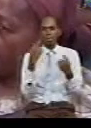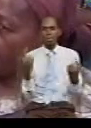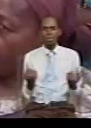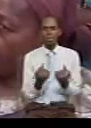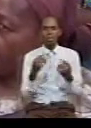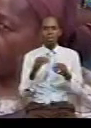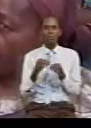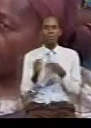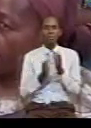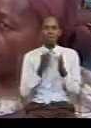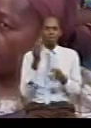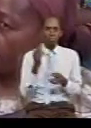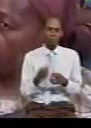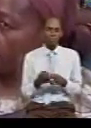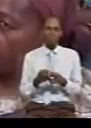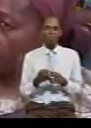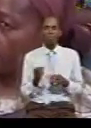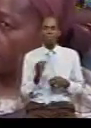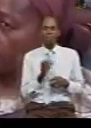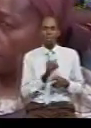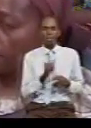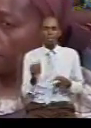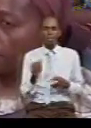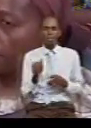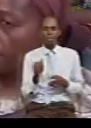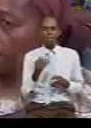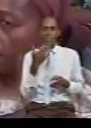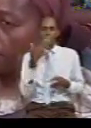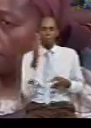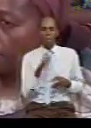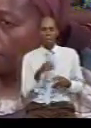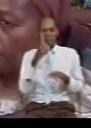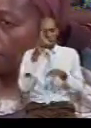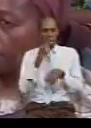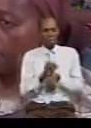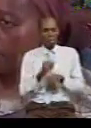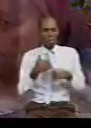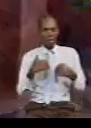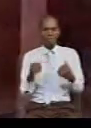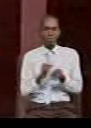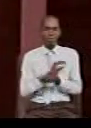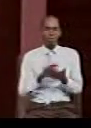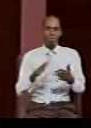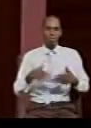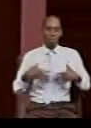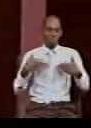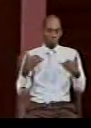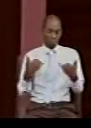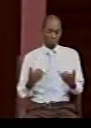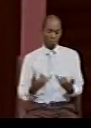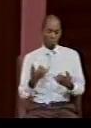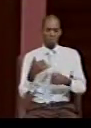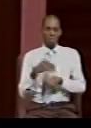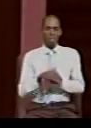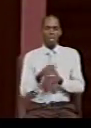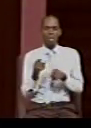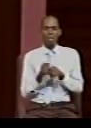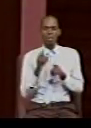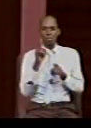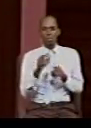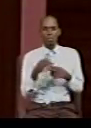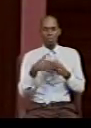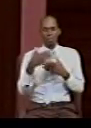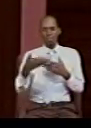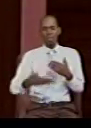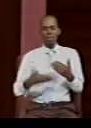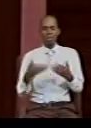If bad habits are destroying your life, tonight, as you bring Christ, who says I'm